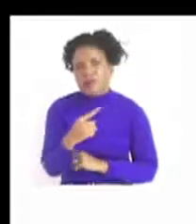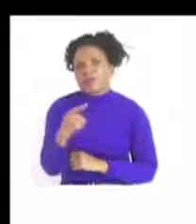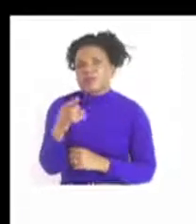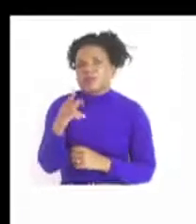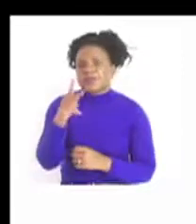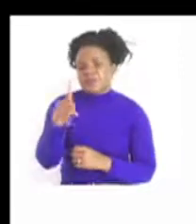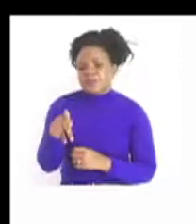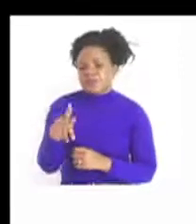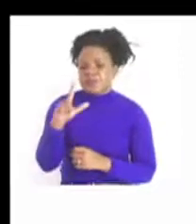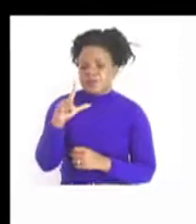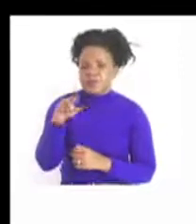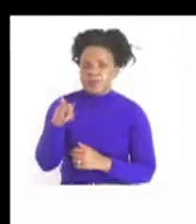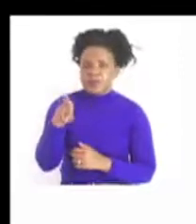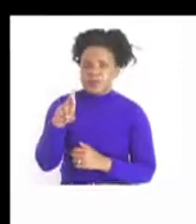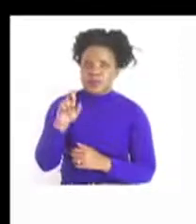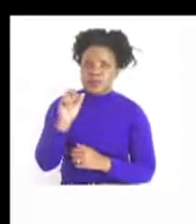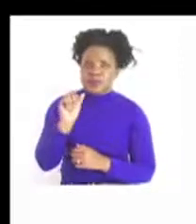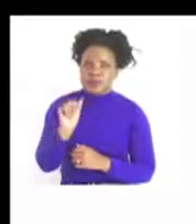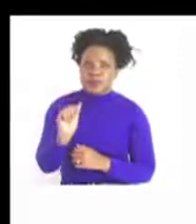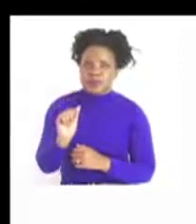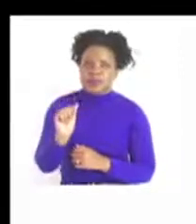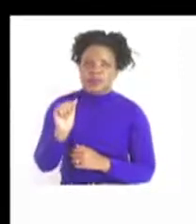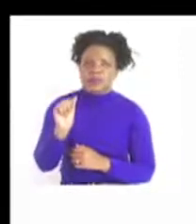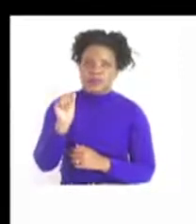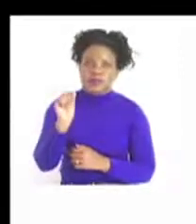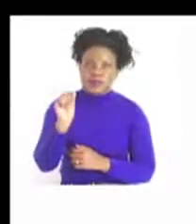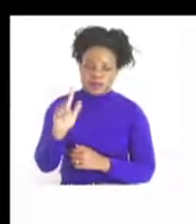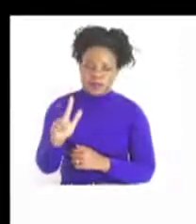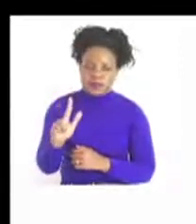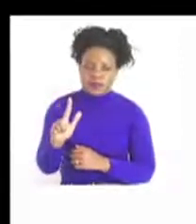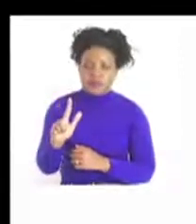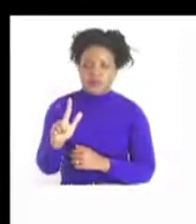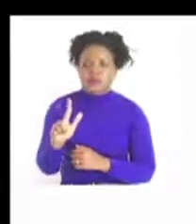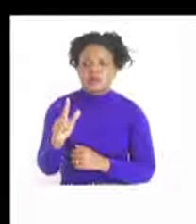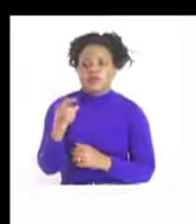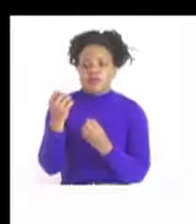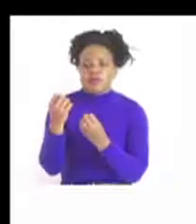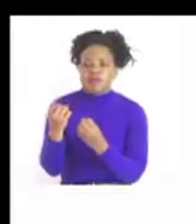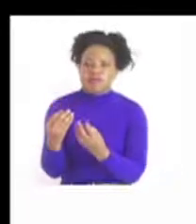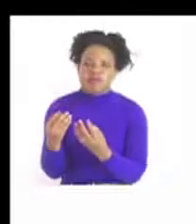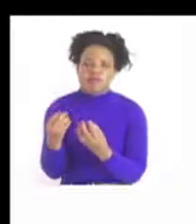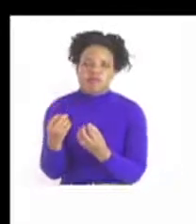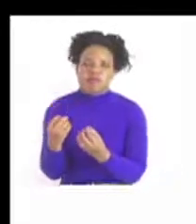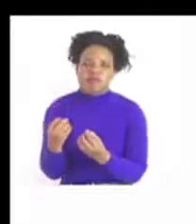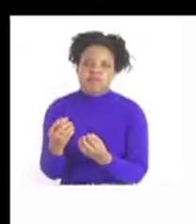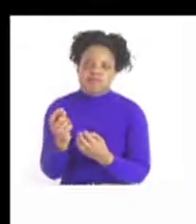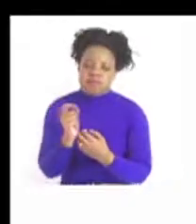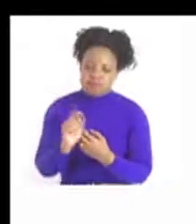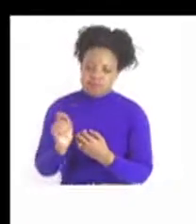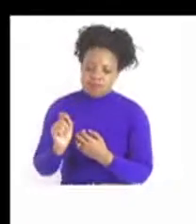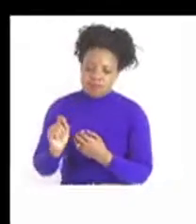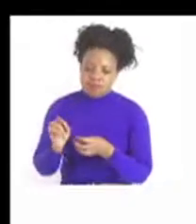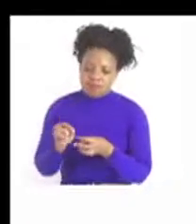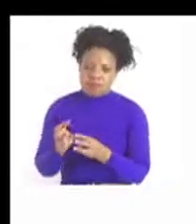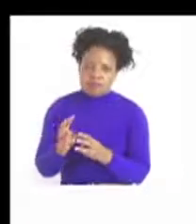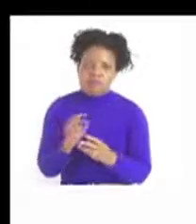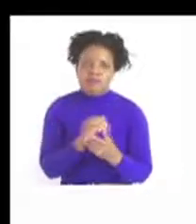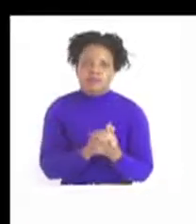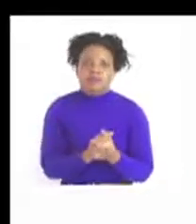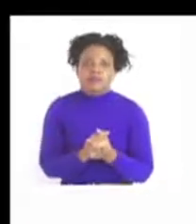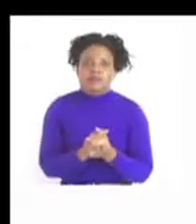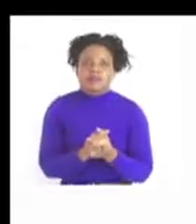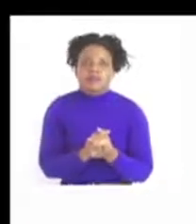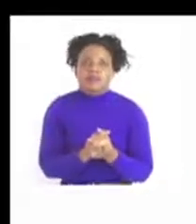is learners should be able to identify and use the plural nouns that require S,